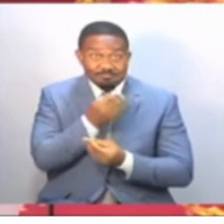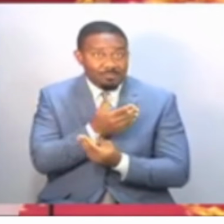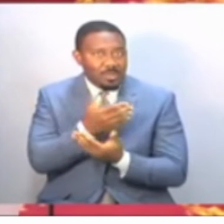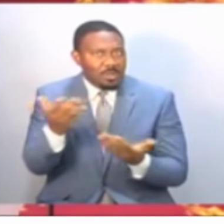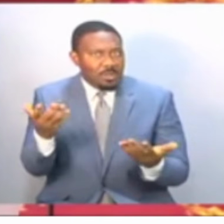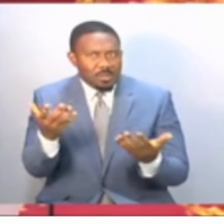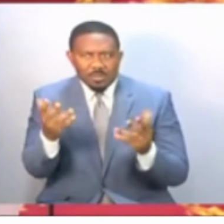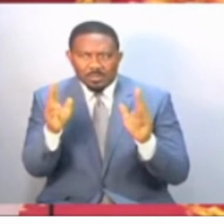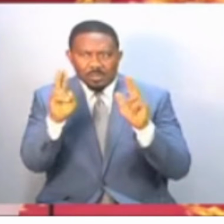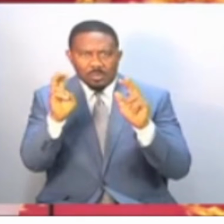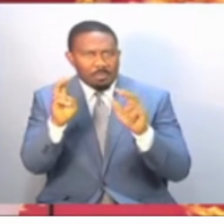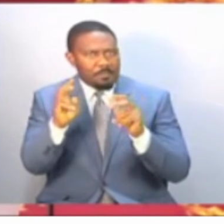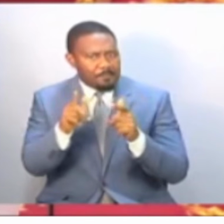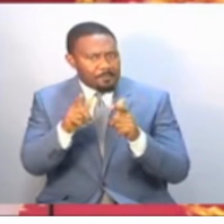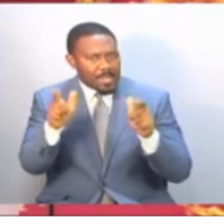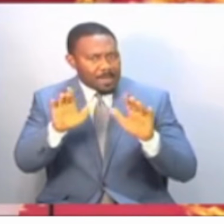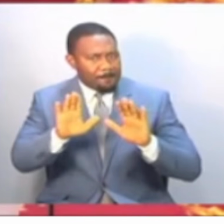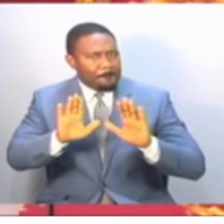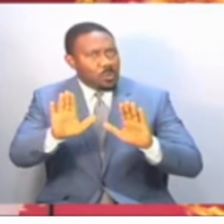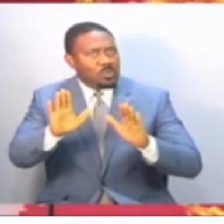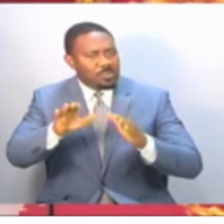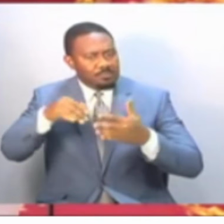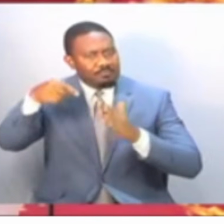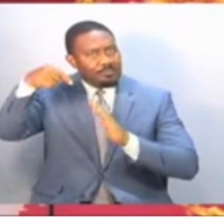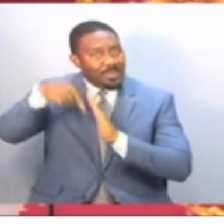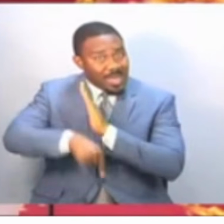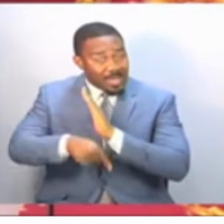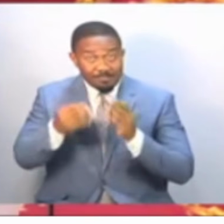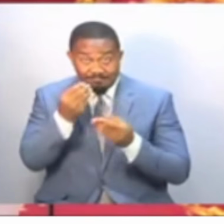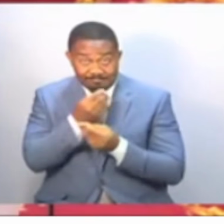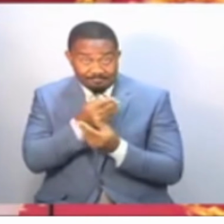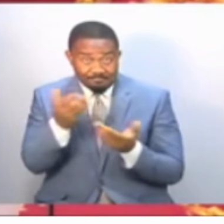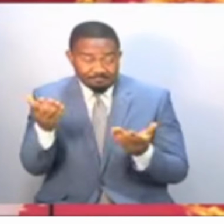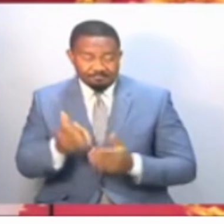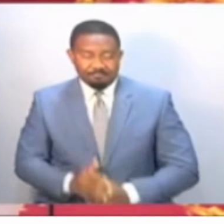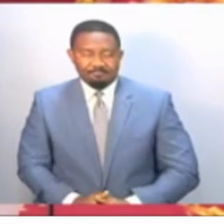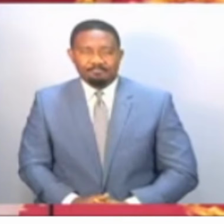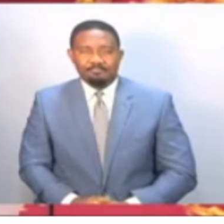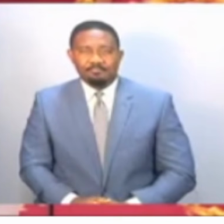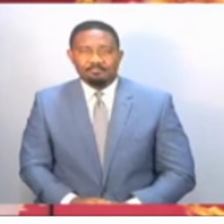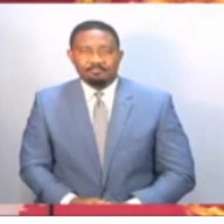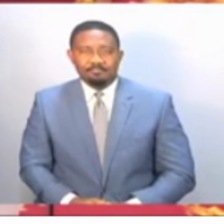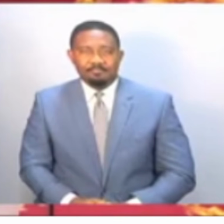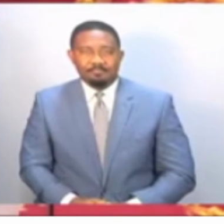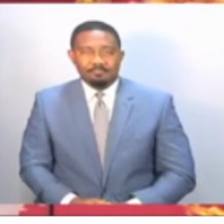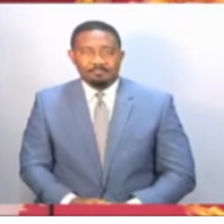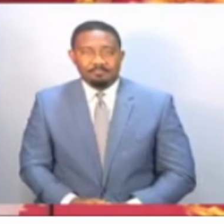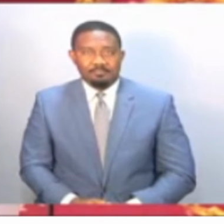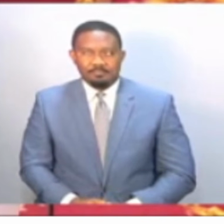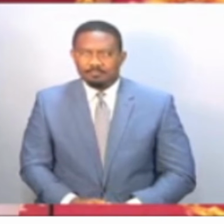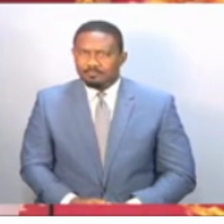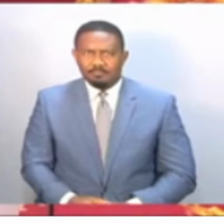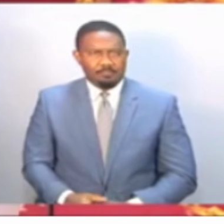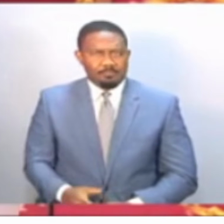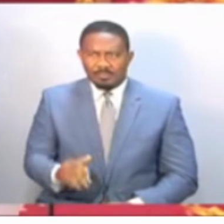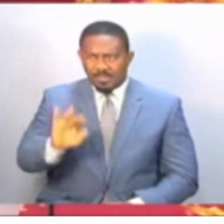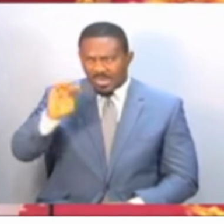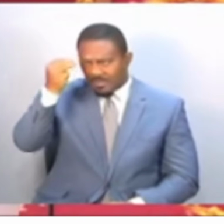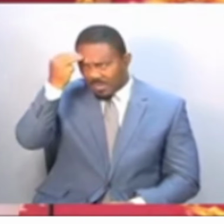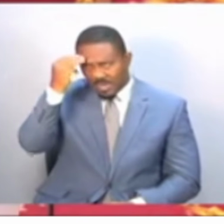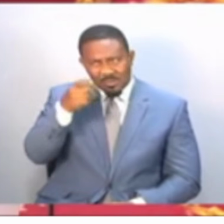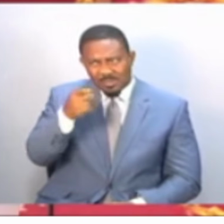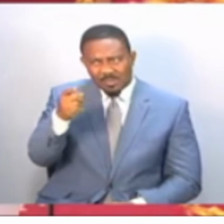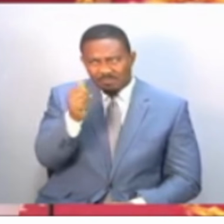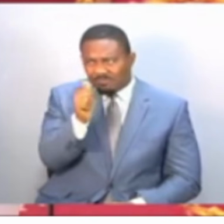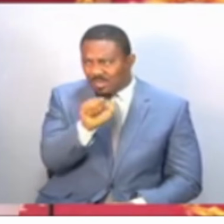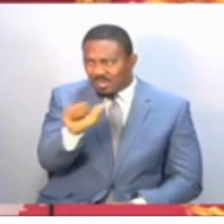Big Push infrastructure project. Mr. Speaker, no ministry is subjected to as much